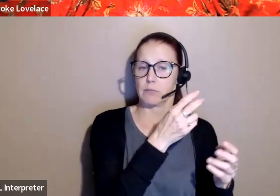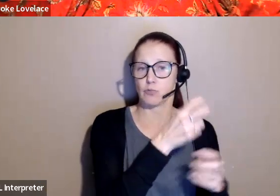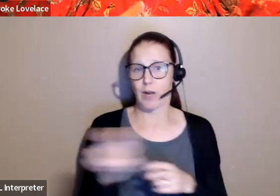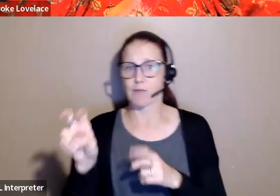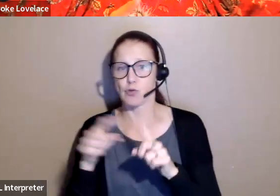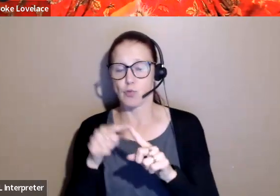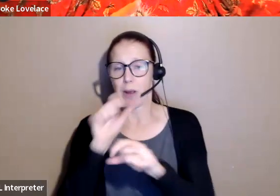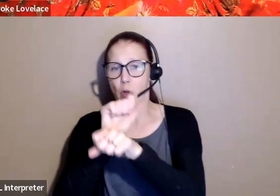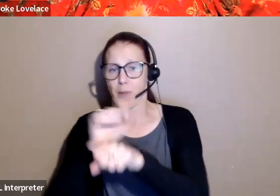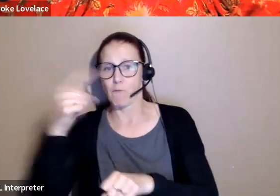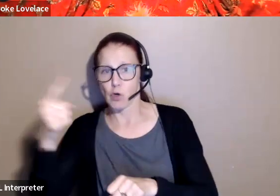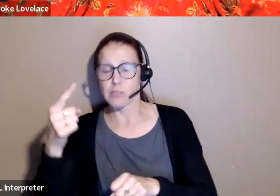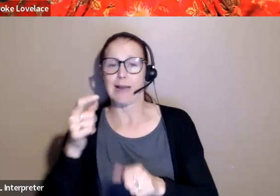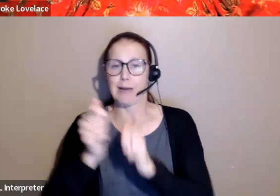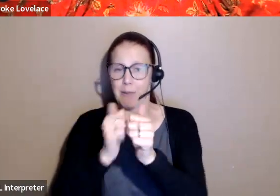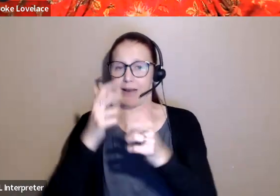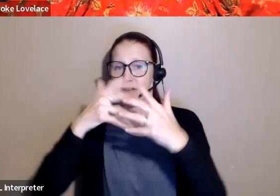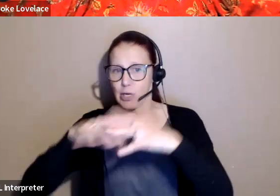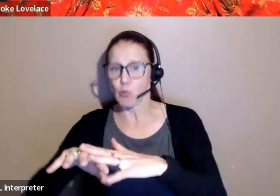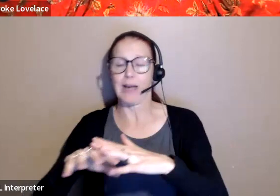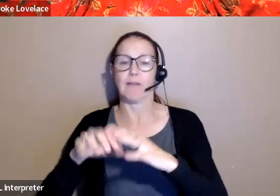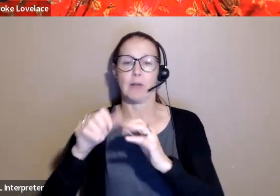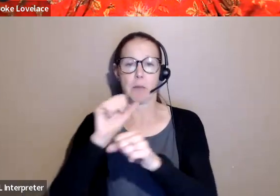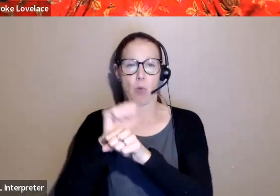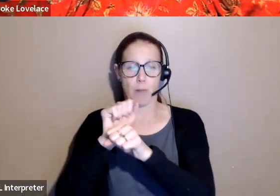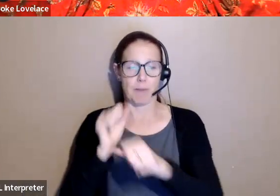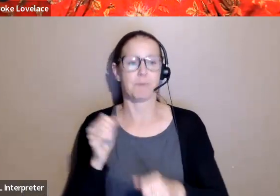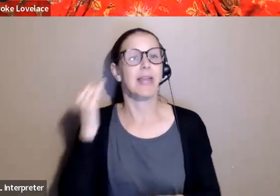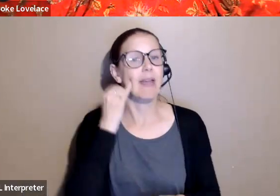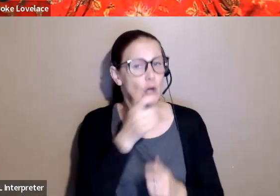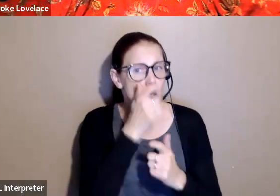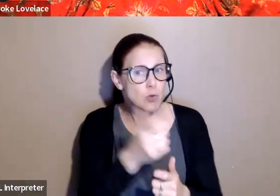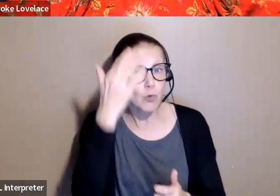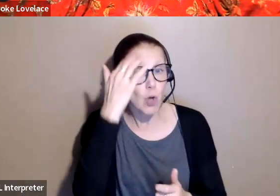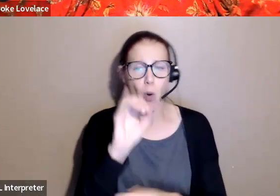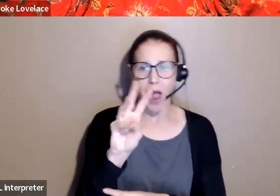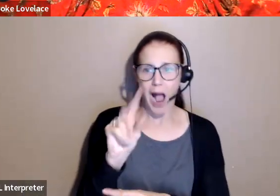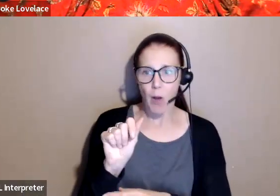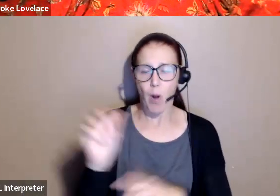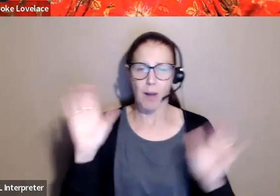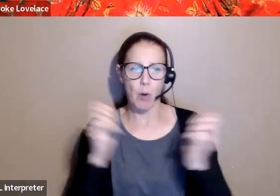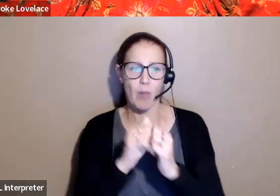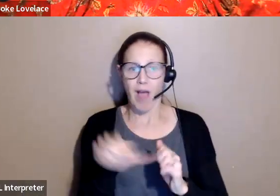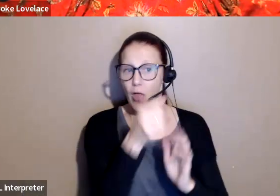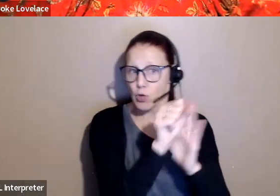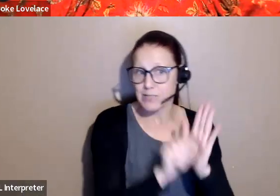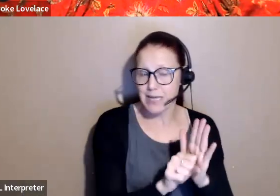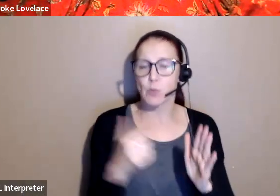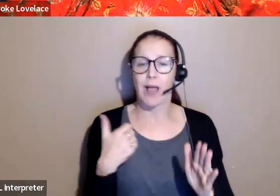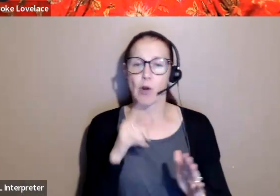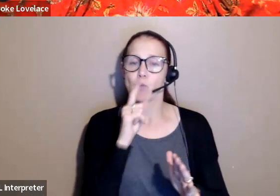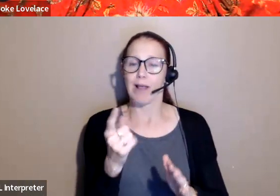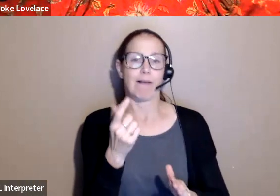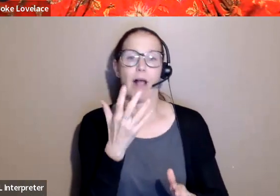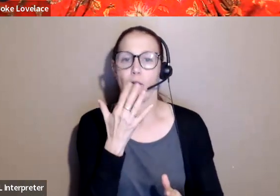competitive integrated employment. And if you're interested in knowing kind of where Iowa is compared to other states, there's a very